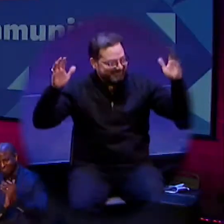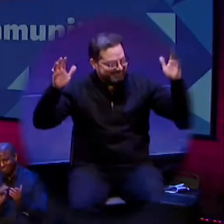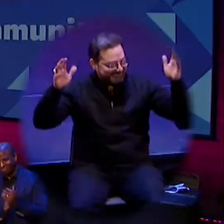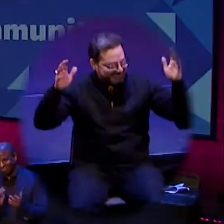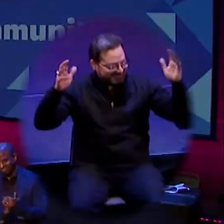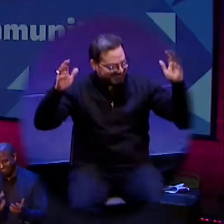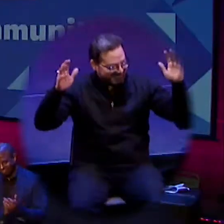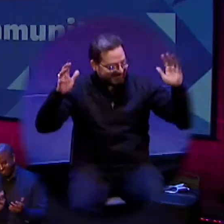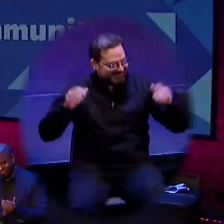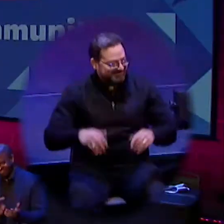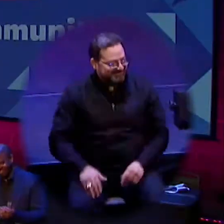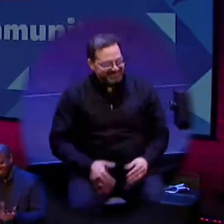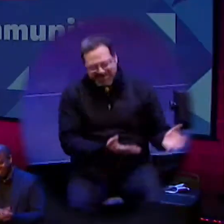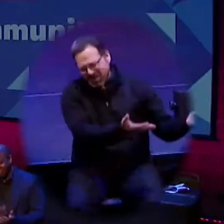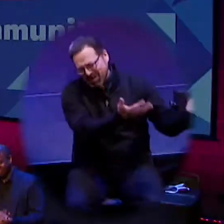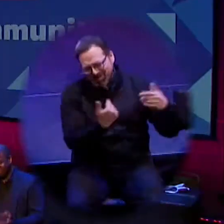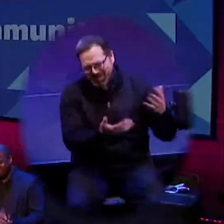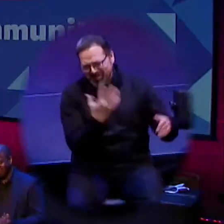on, beautiful.